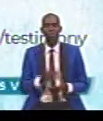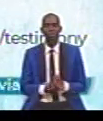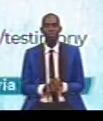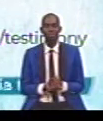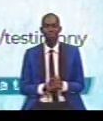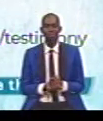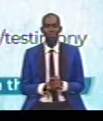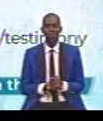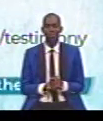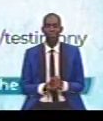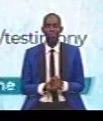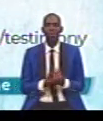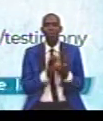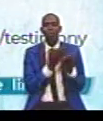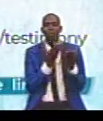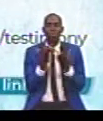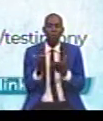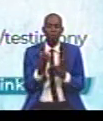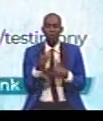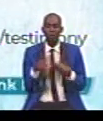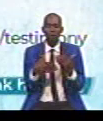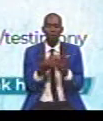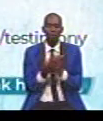Just bring them out, bring them out. Don't waste time.